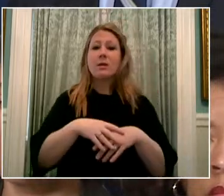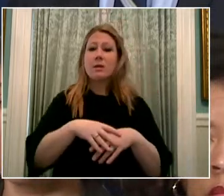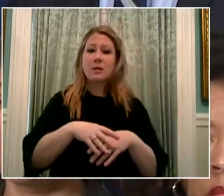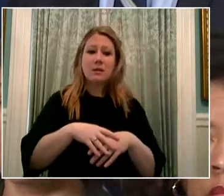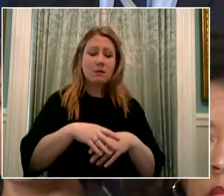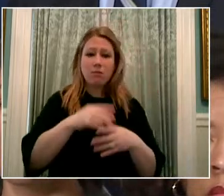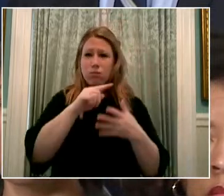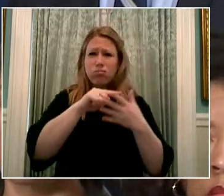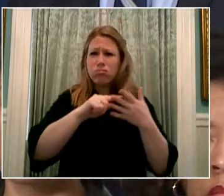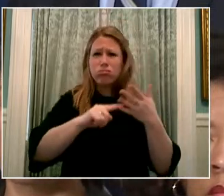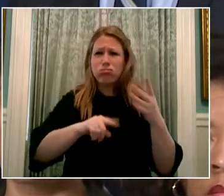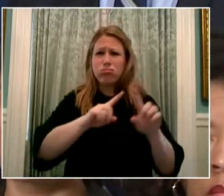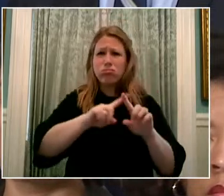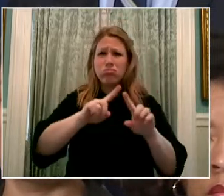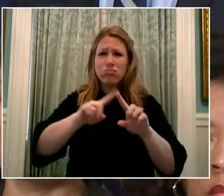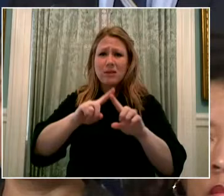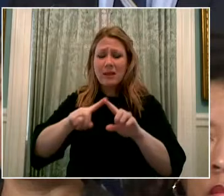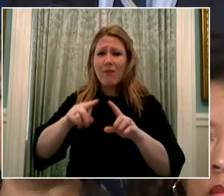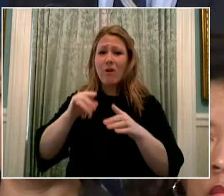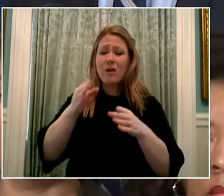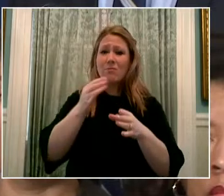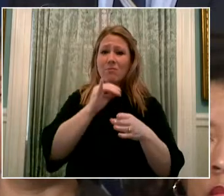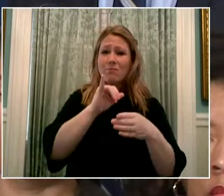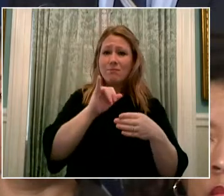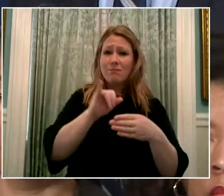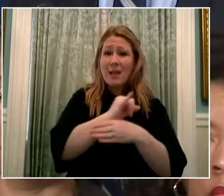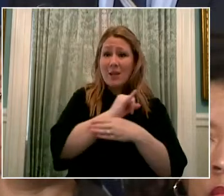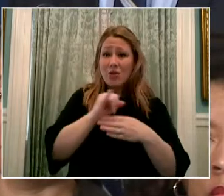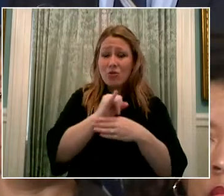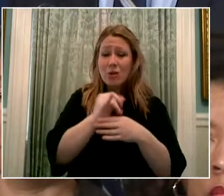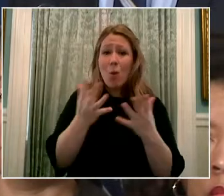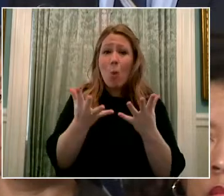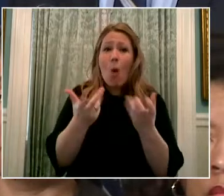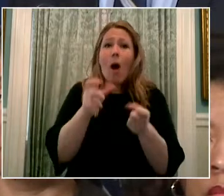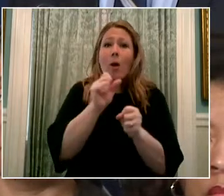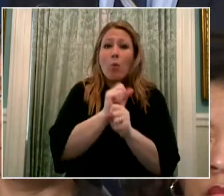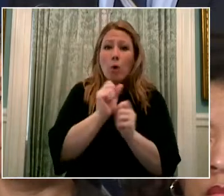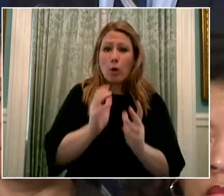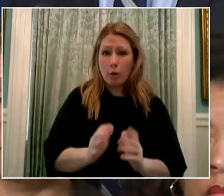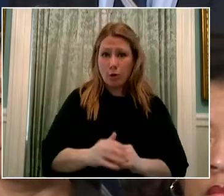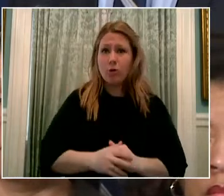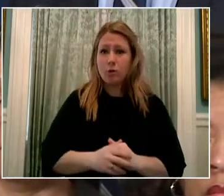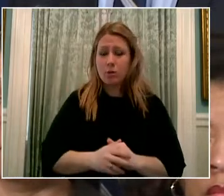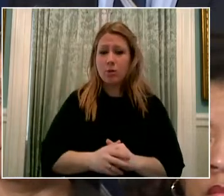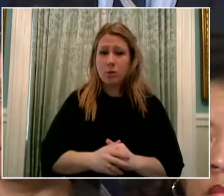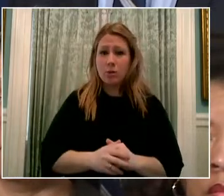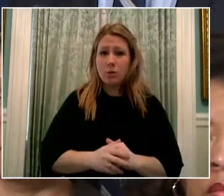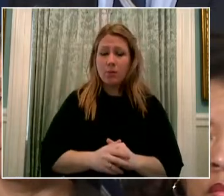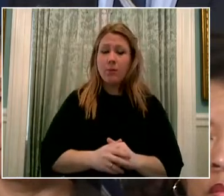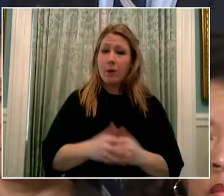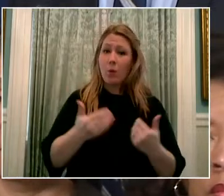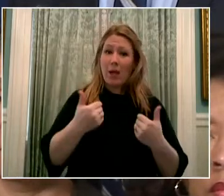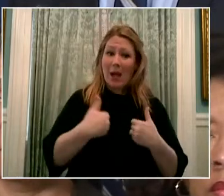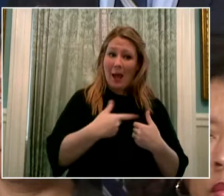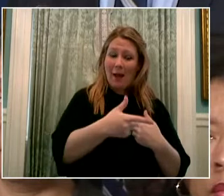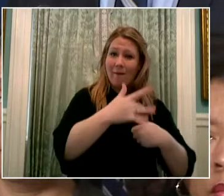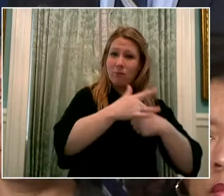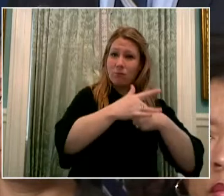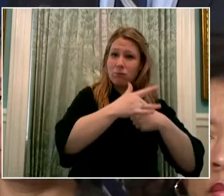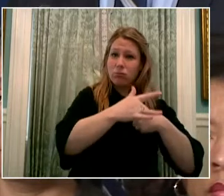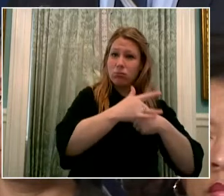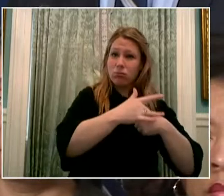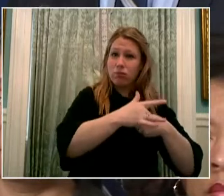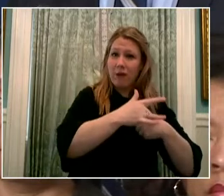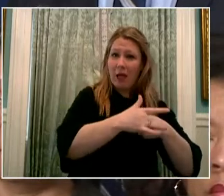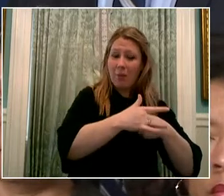looking for employees. We have an absence of employees in these fields. We have a willingness of a population that wants